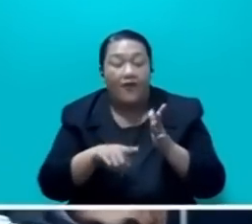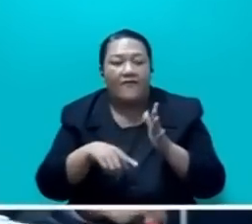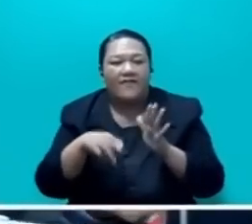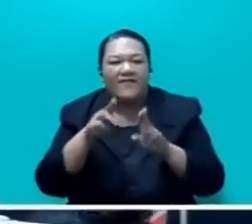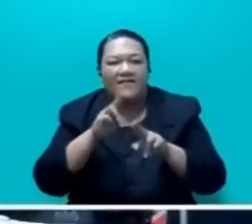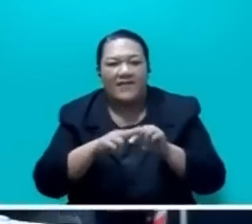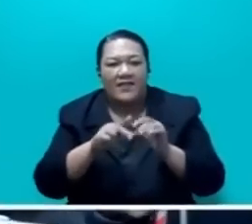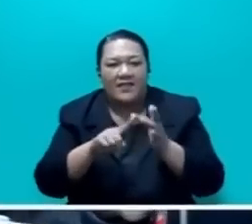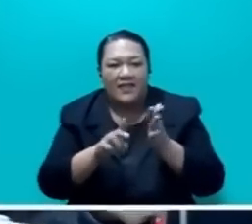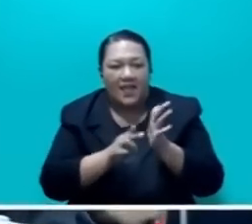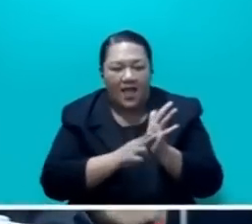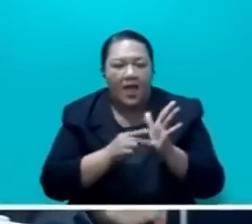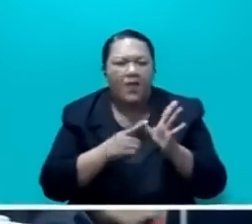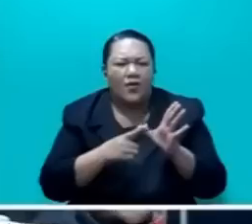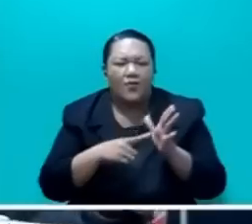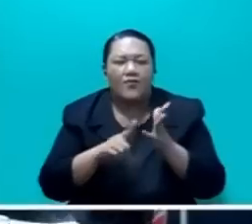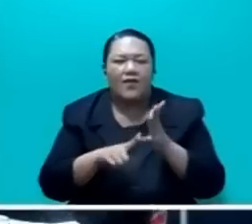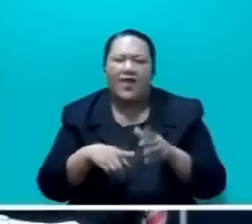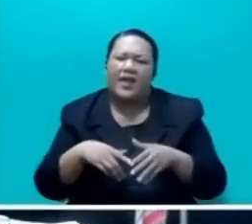School.